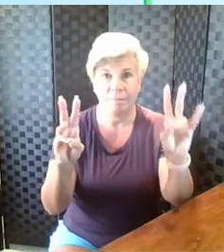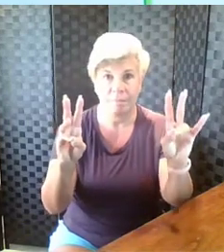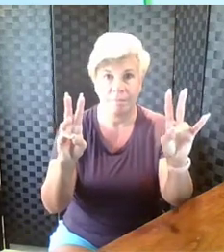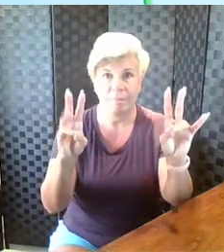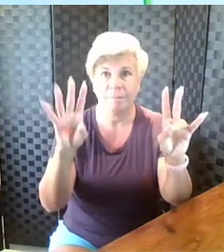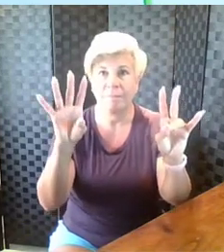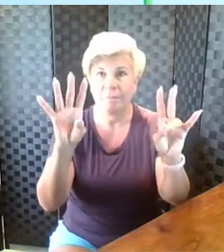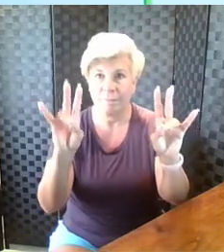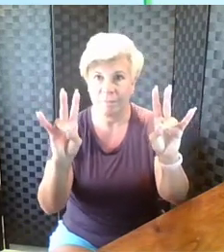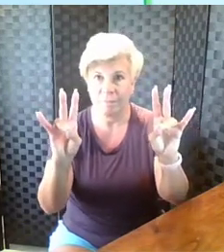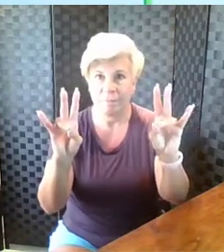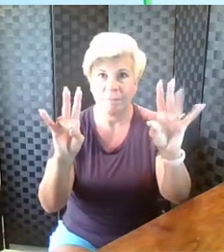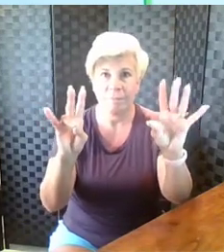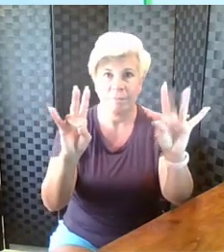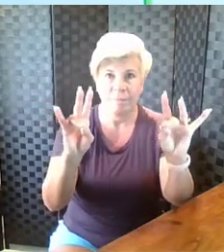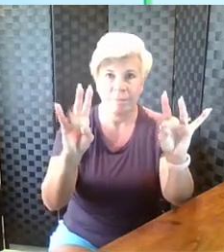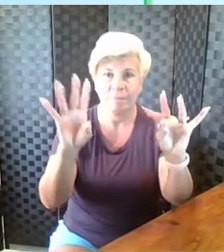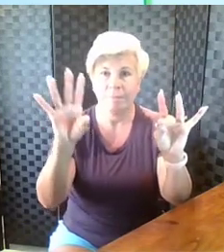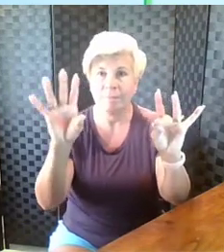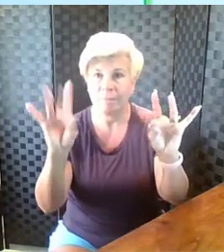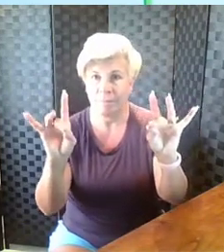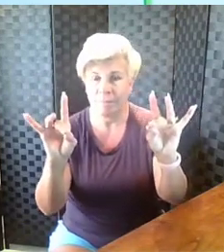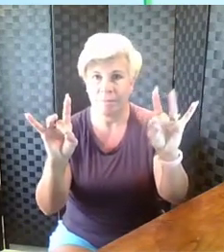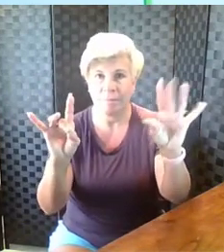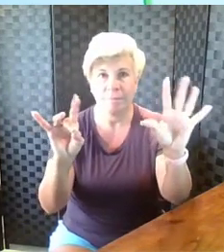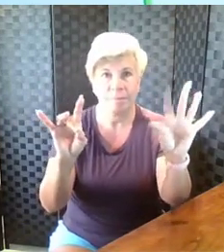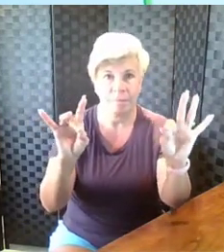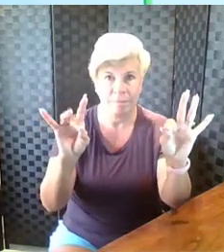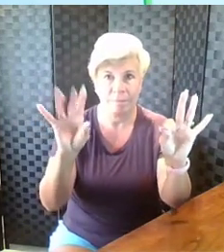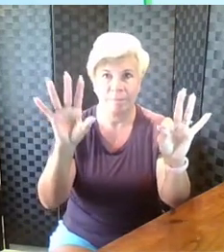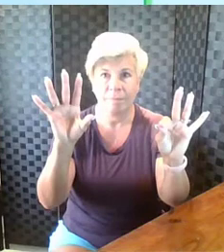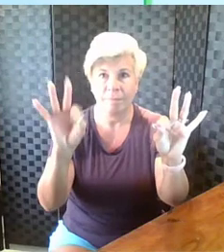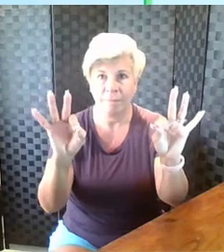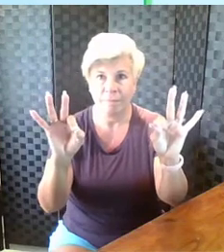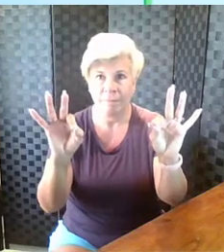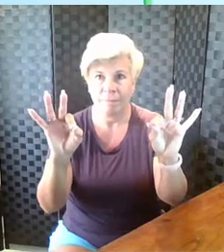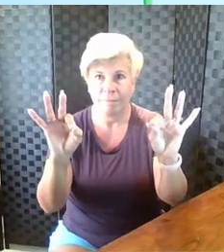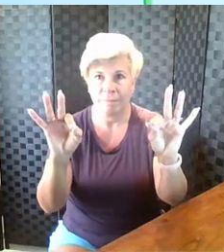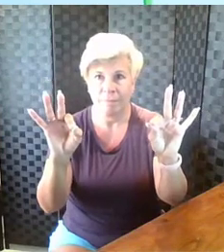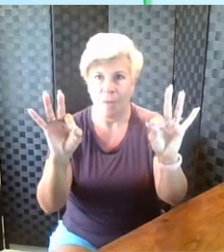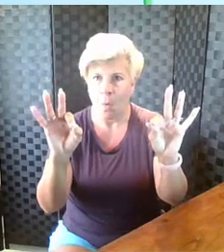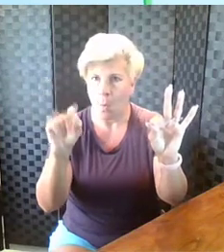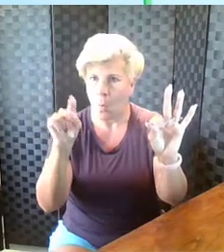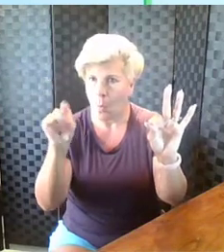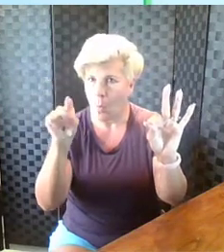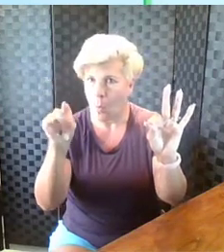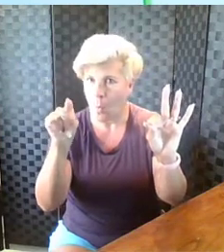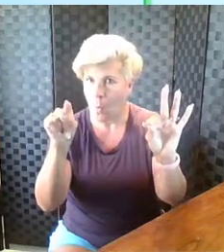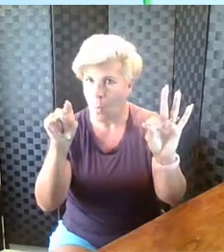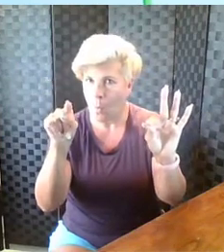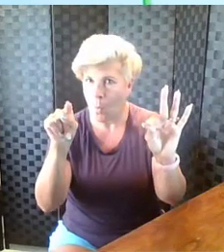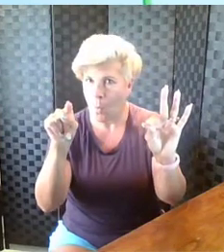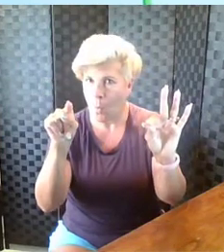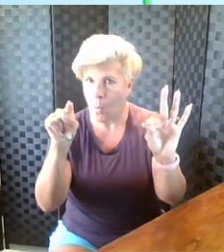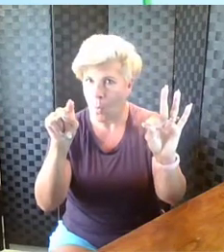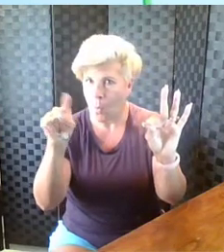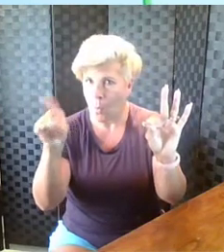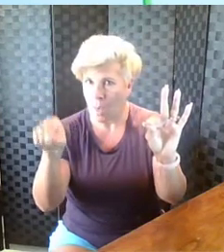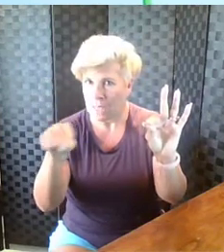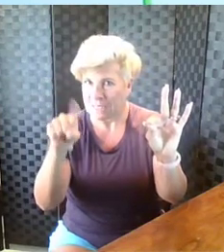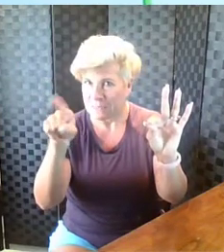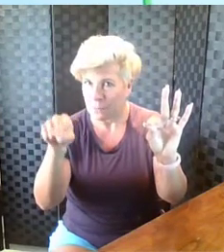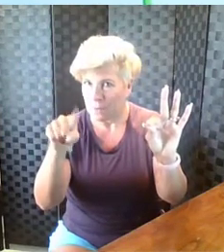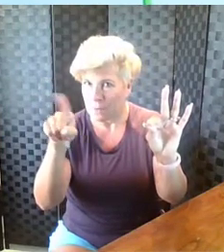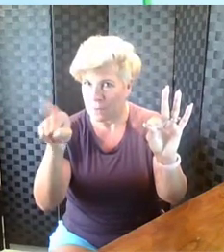6, 7, 7, 8, 8, 9, 9. And you might have the same thing I have at